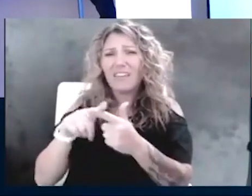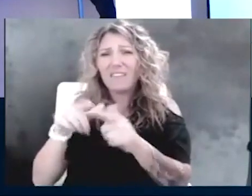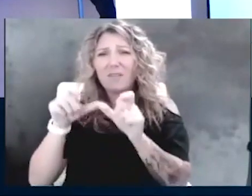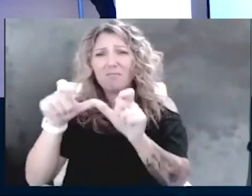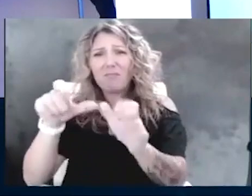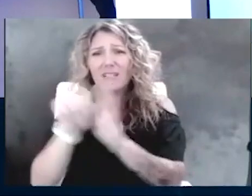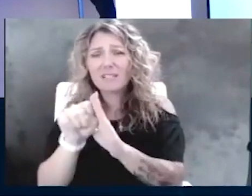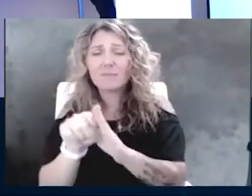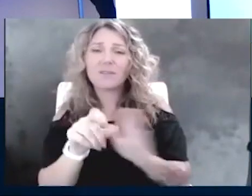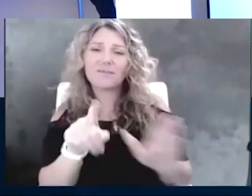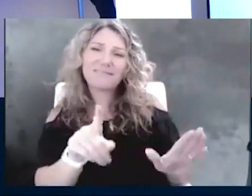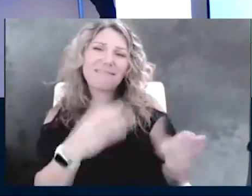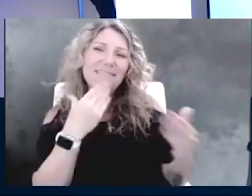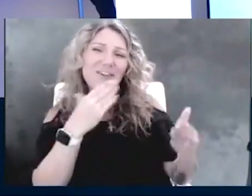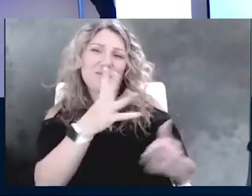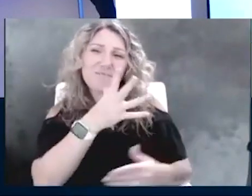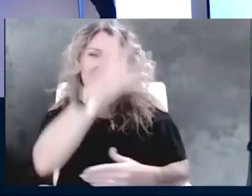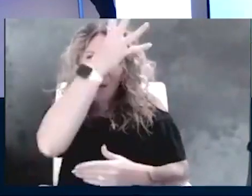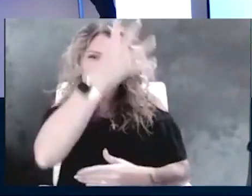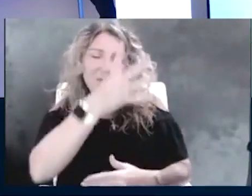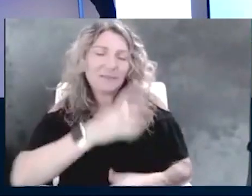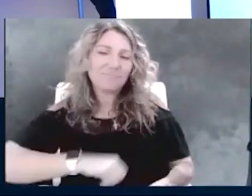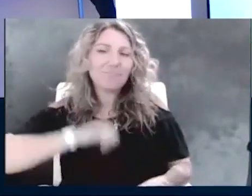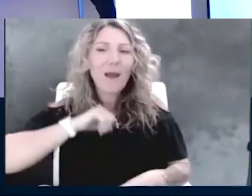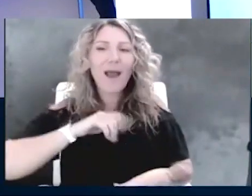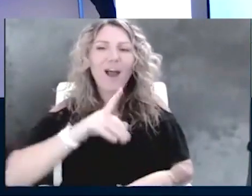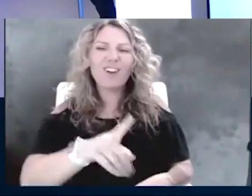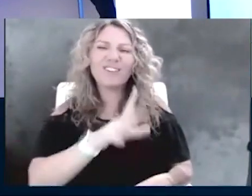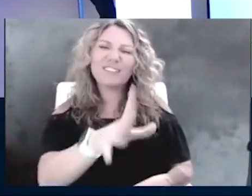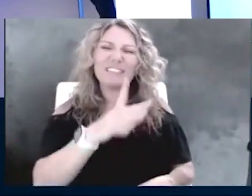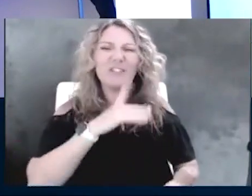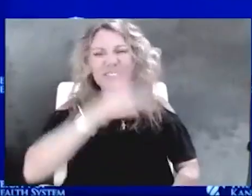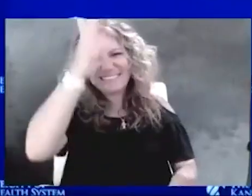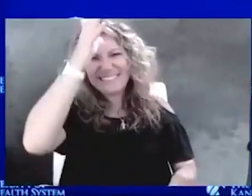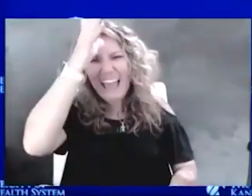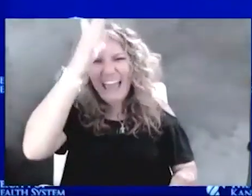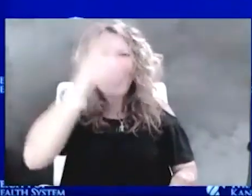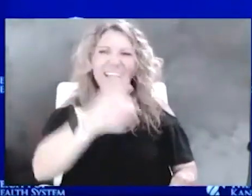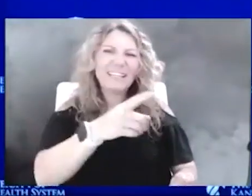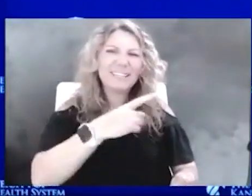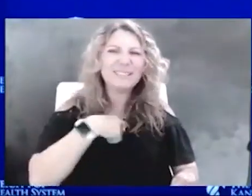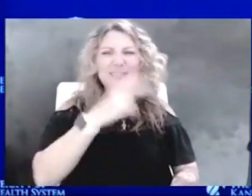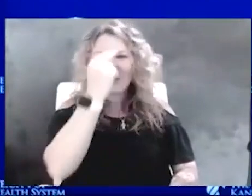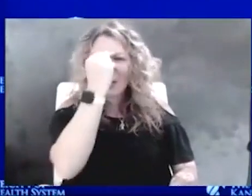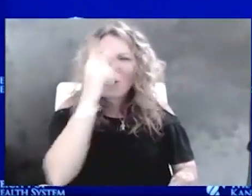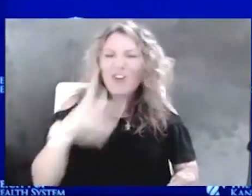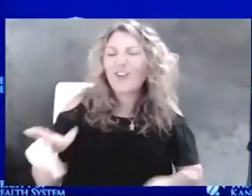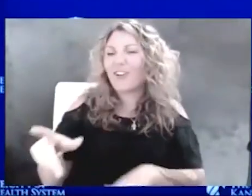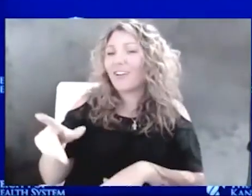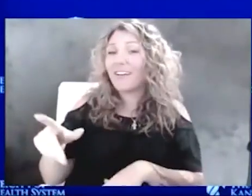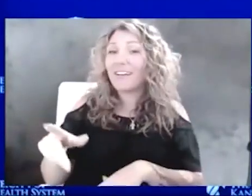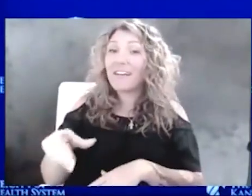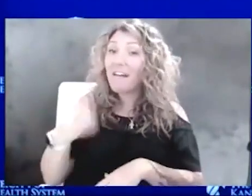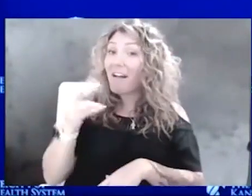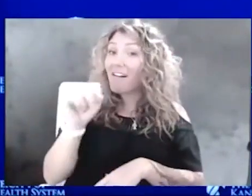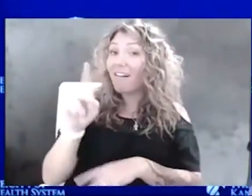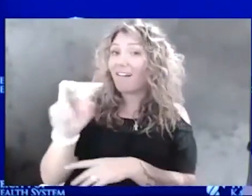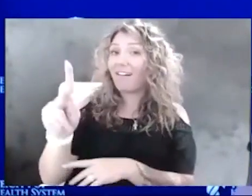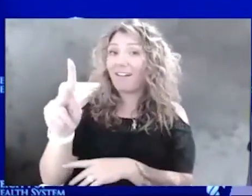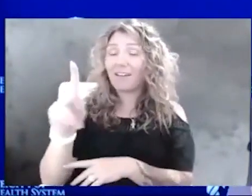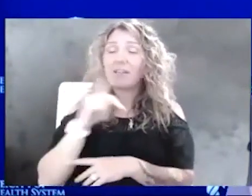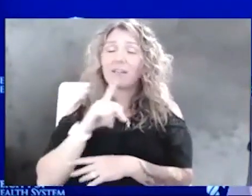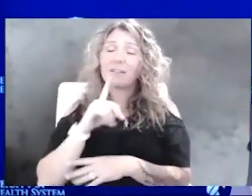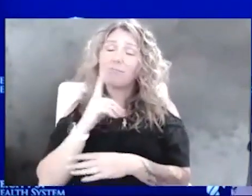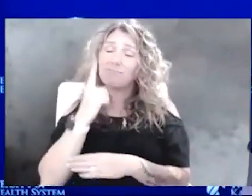program Thank today, even though your dad is kind of dorky guy. Hawk? I think these were great, insightful questions